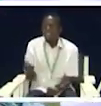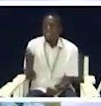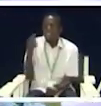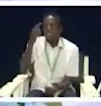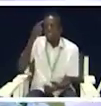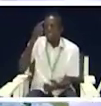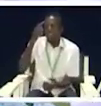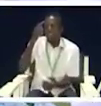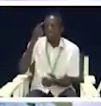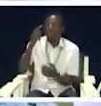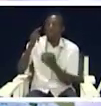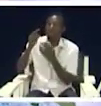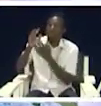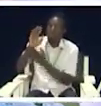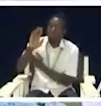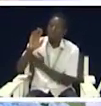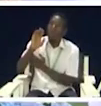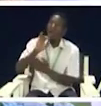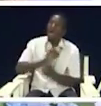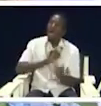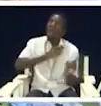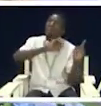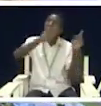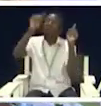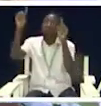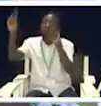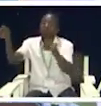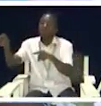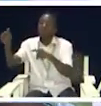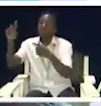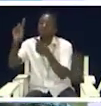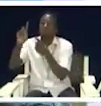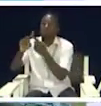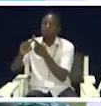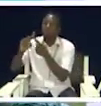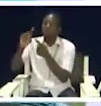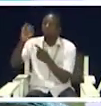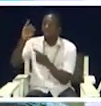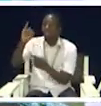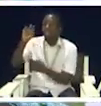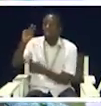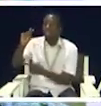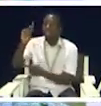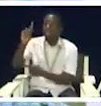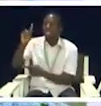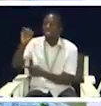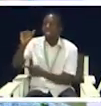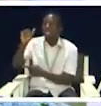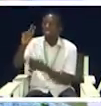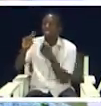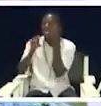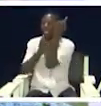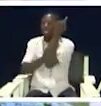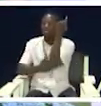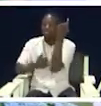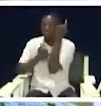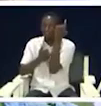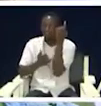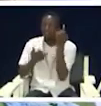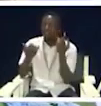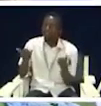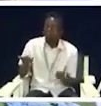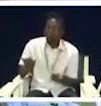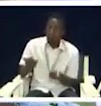fly. But as God wanted, we went to India. We got that money. We went to India for the operation. They said they want to do angiogram. They want to do a sort